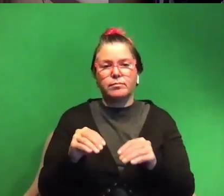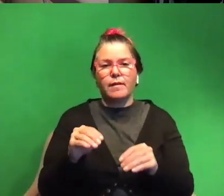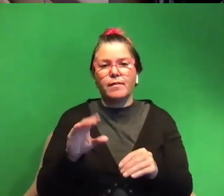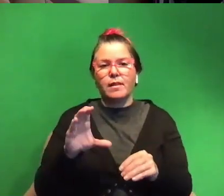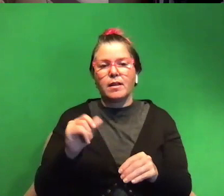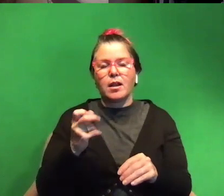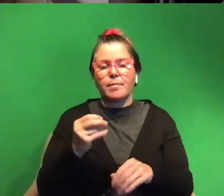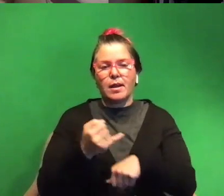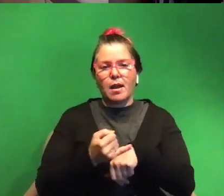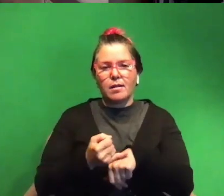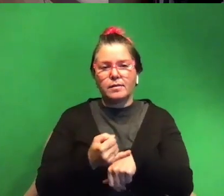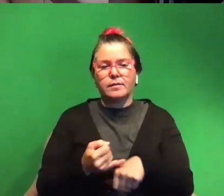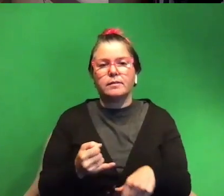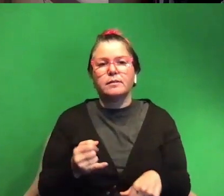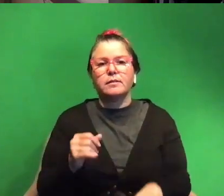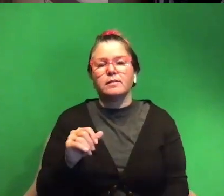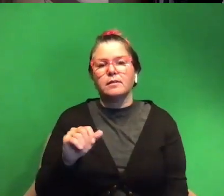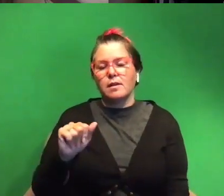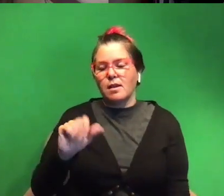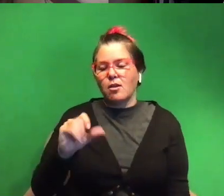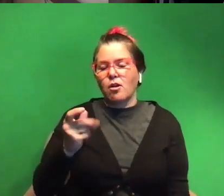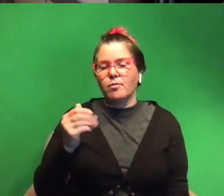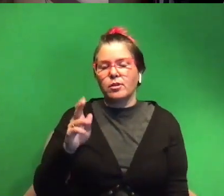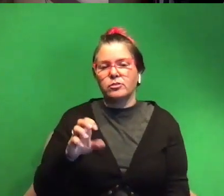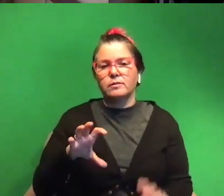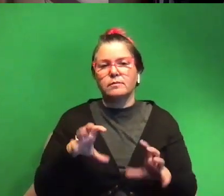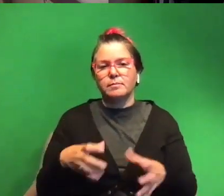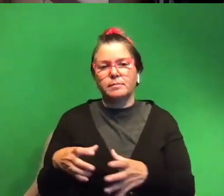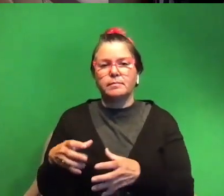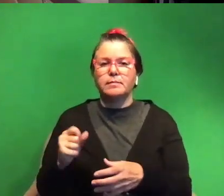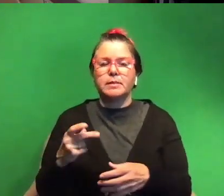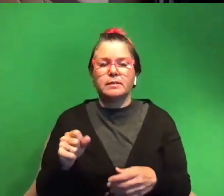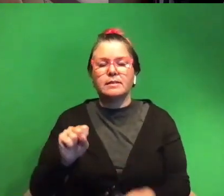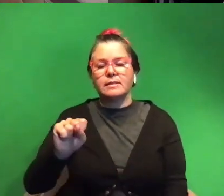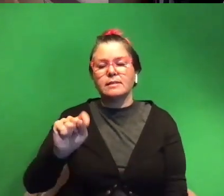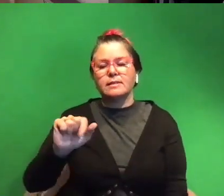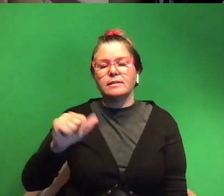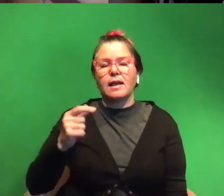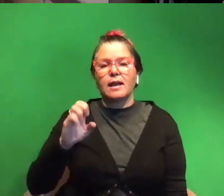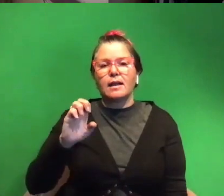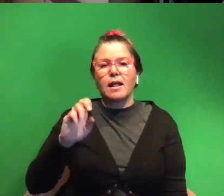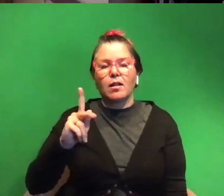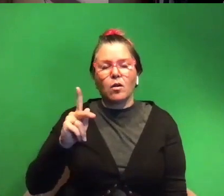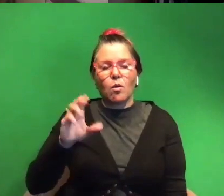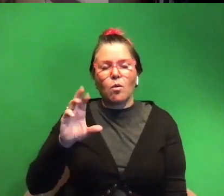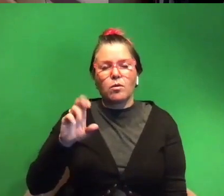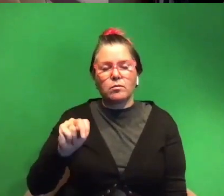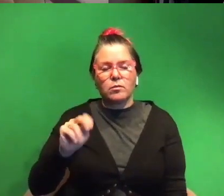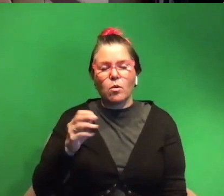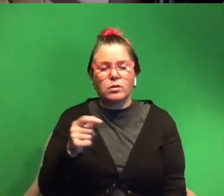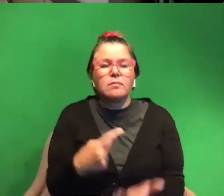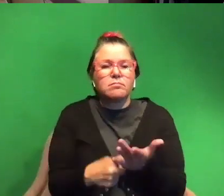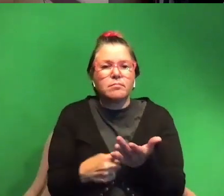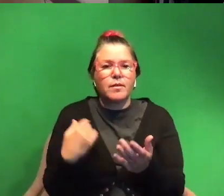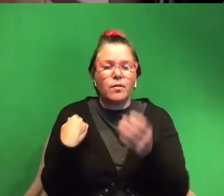and love are those acroporid species, like those staghorn and elkhorn corals I was talking to you about before, which is why